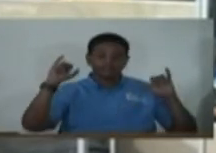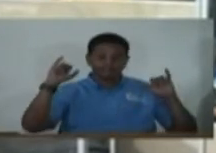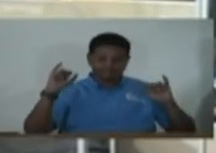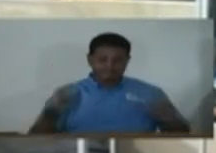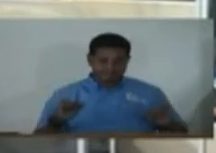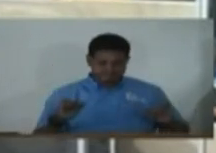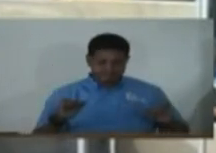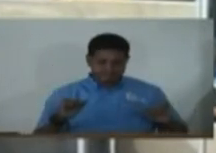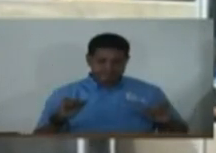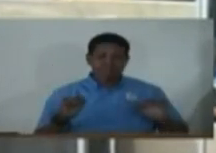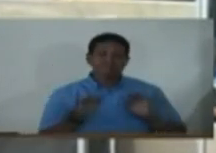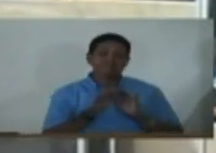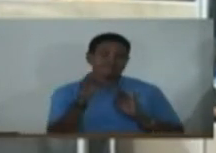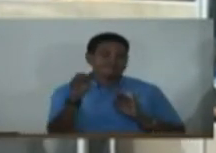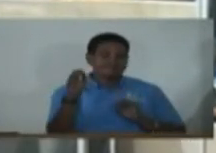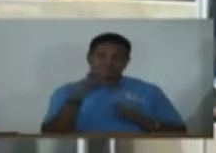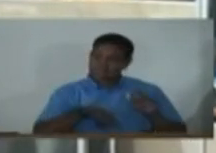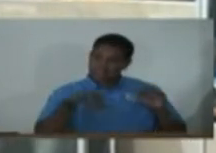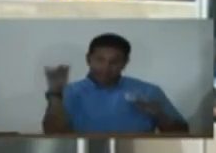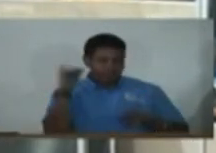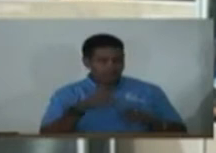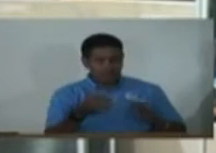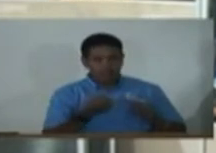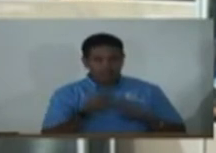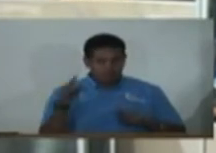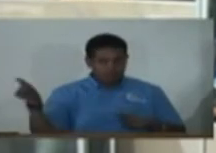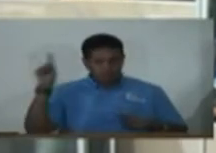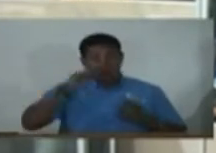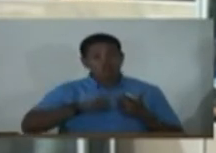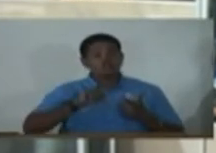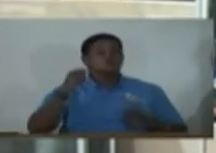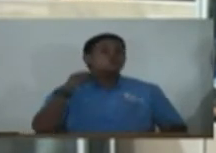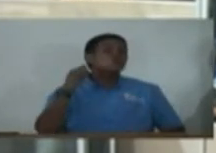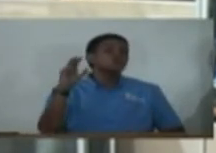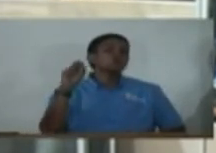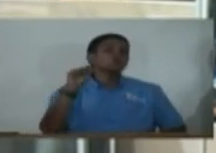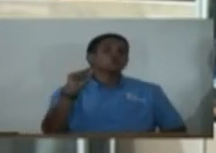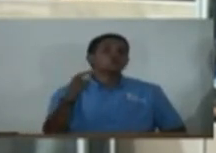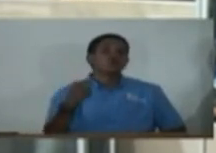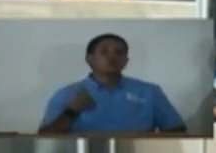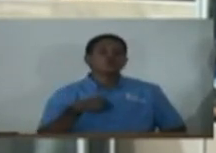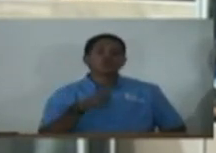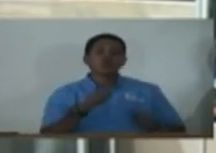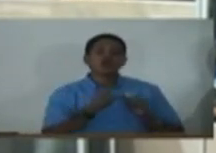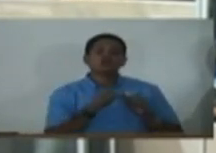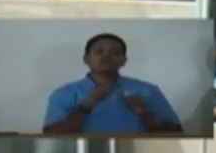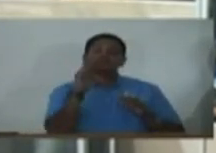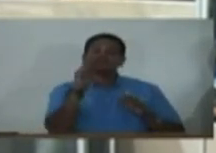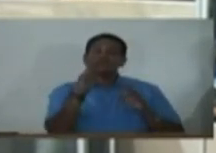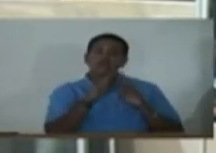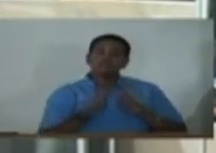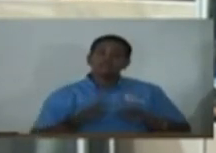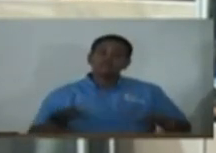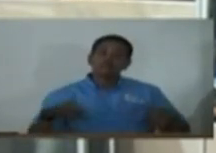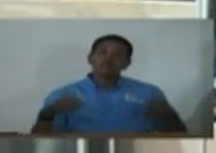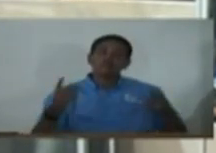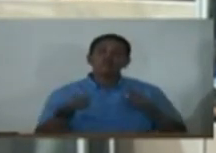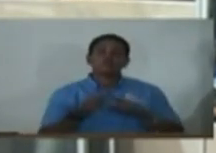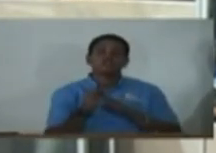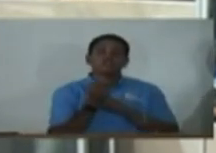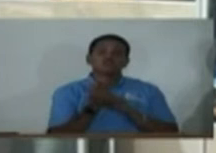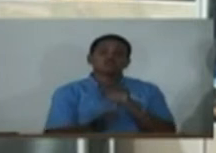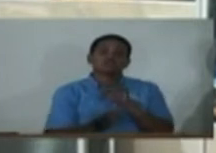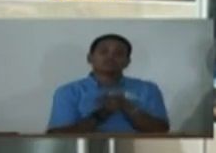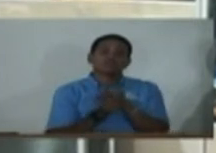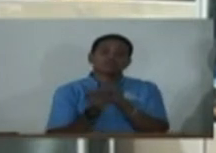also being extended until June 30th, 2021. Of course, we continue to reassess these as circumstances